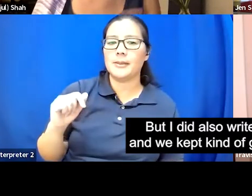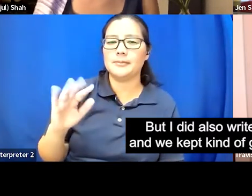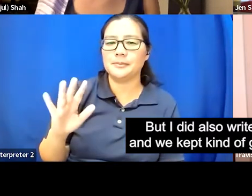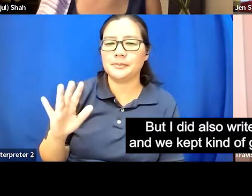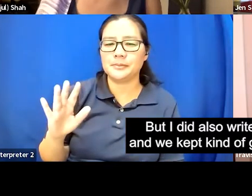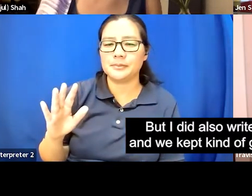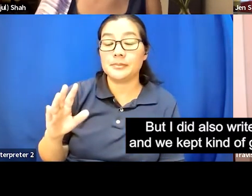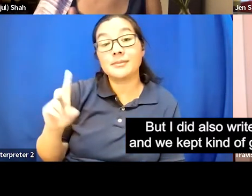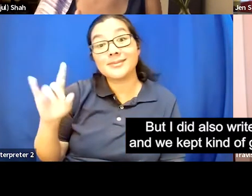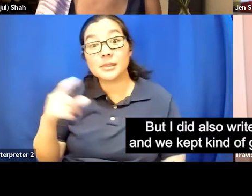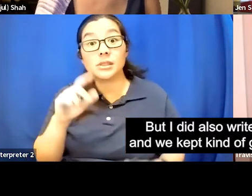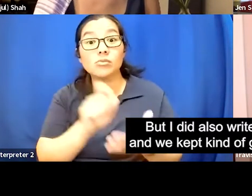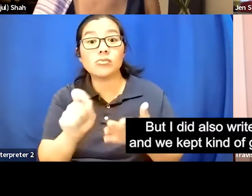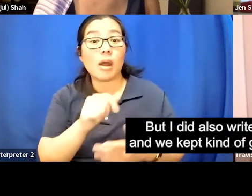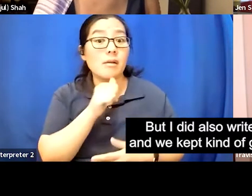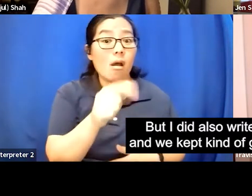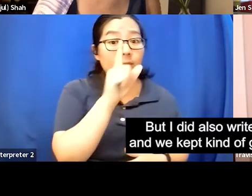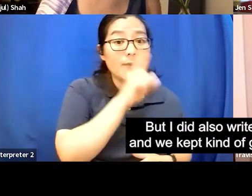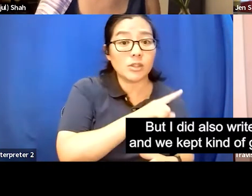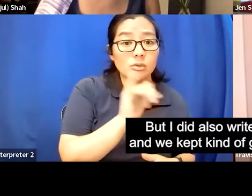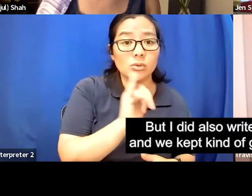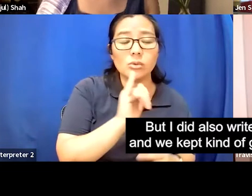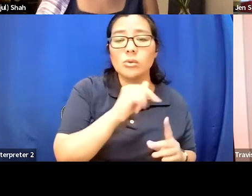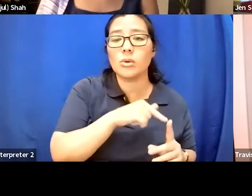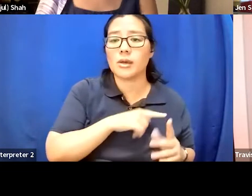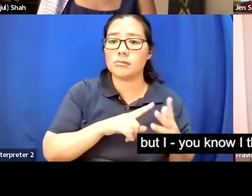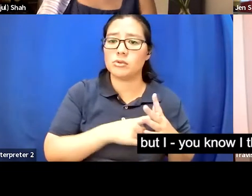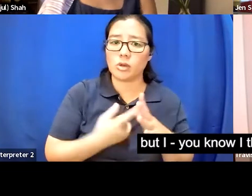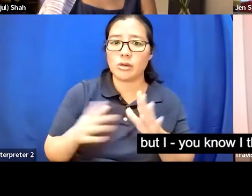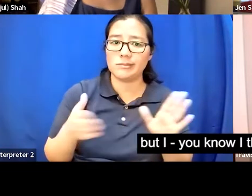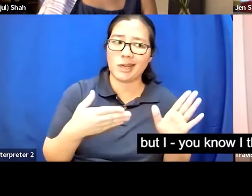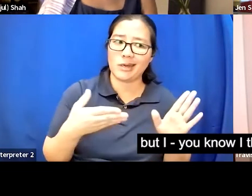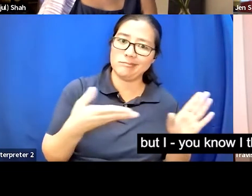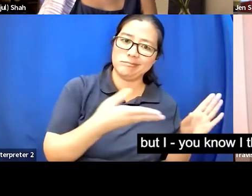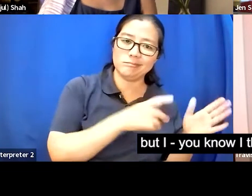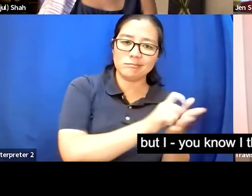I did also write nonfiction, and I kind of kept going into that.